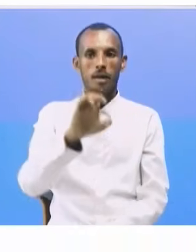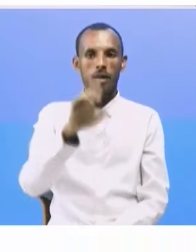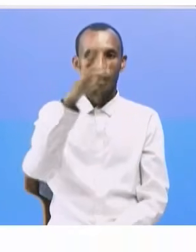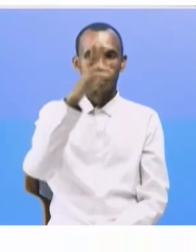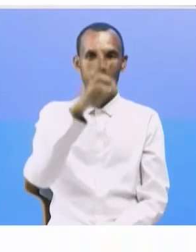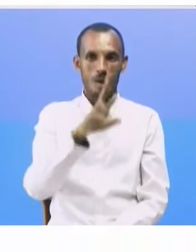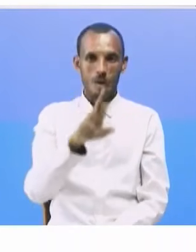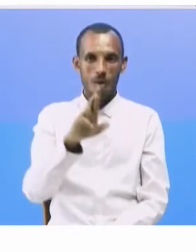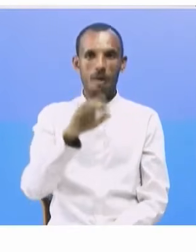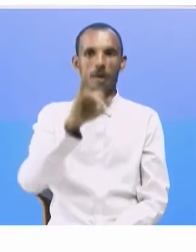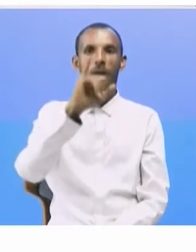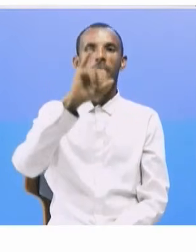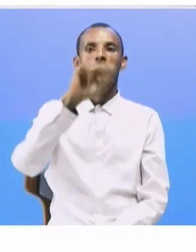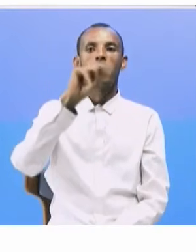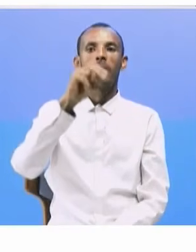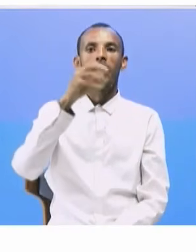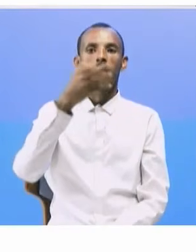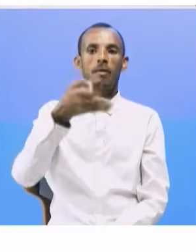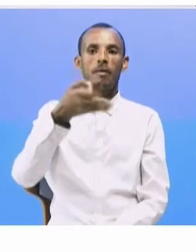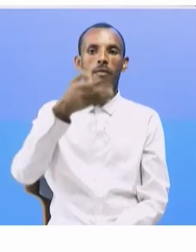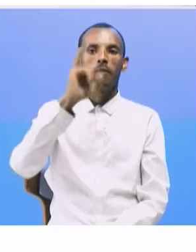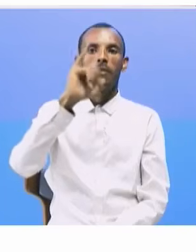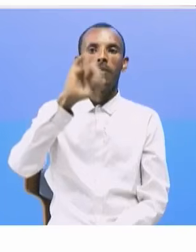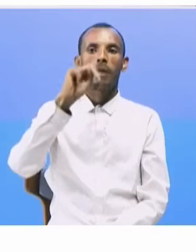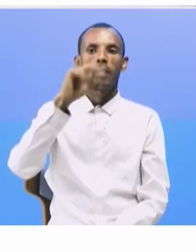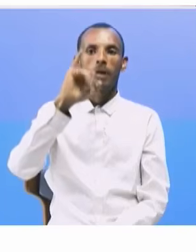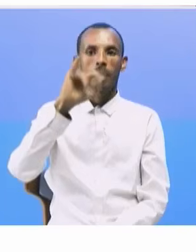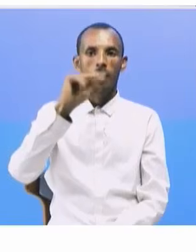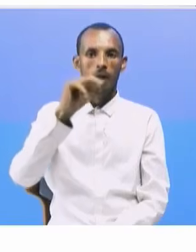or infinite sets.